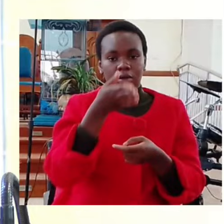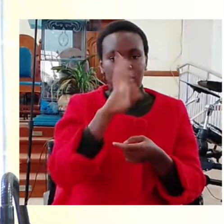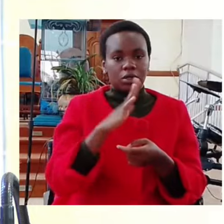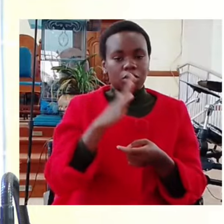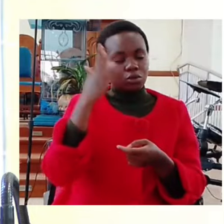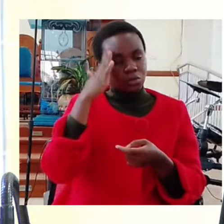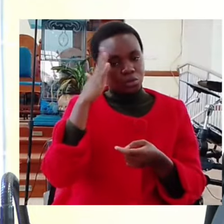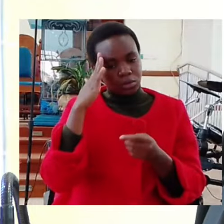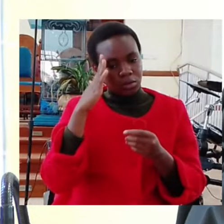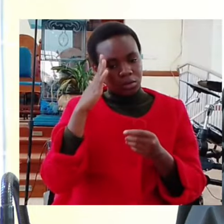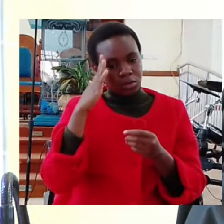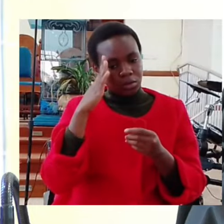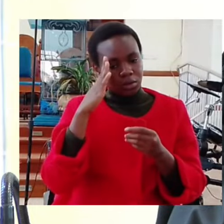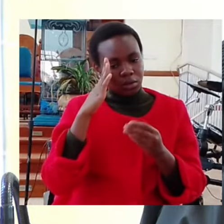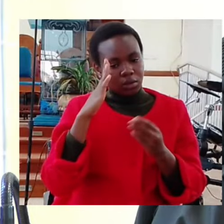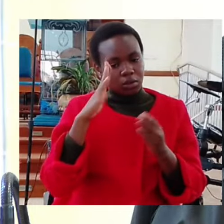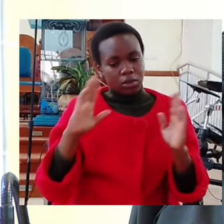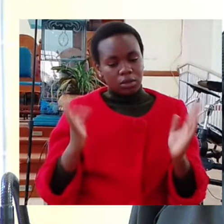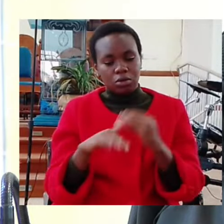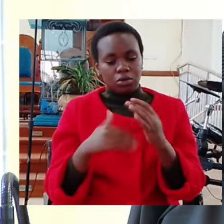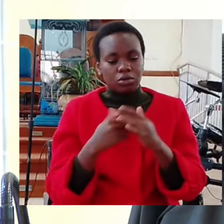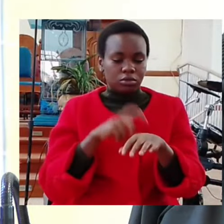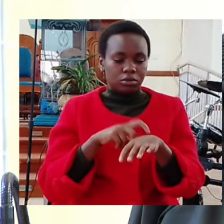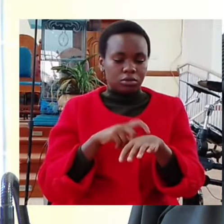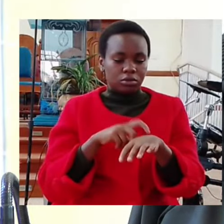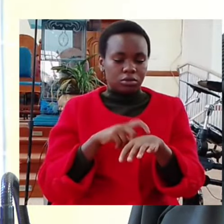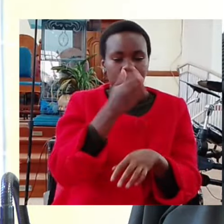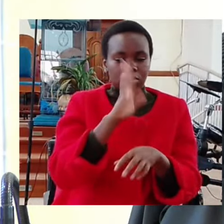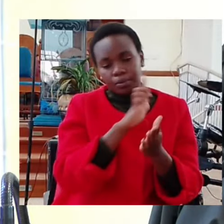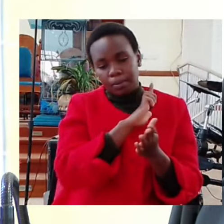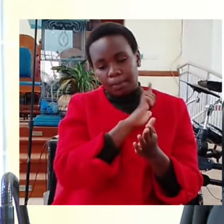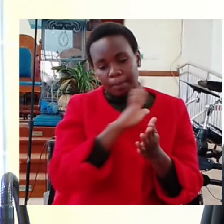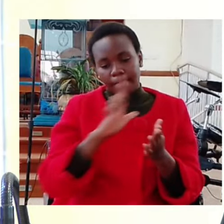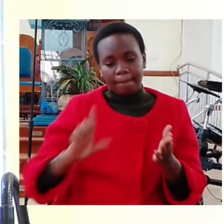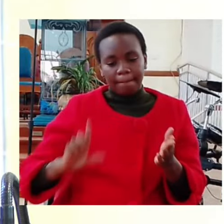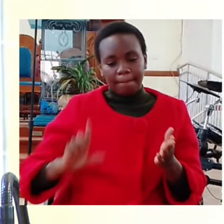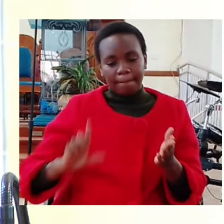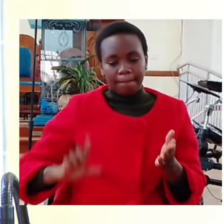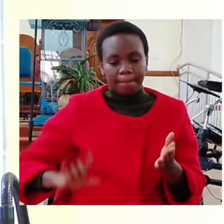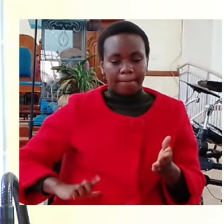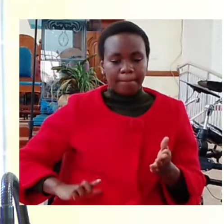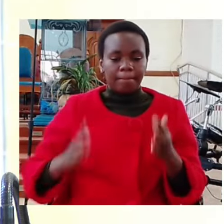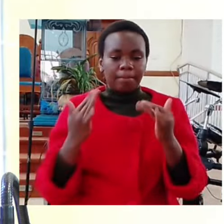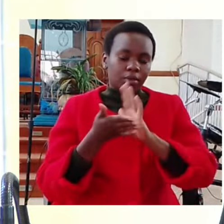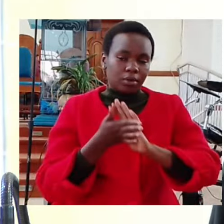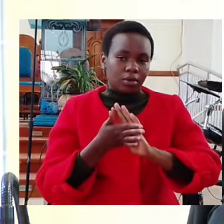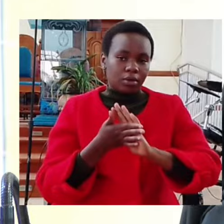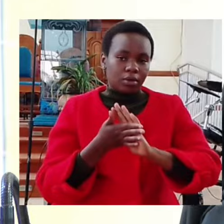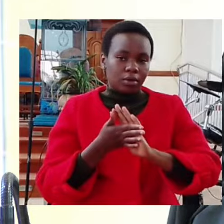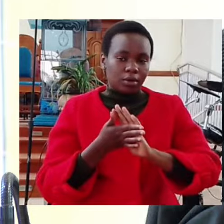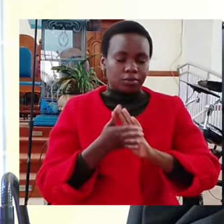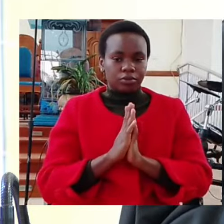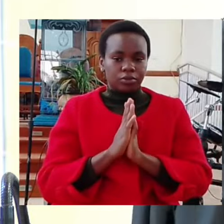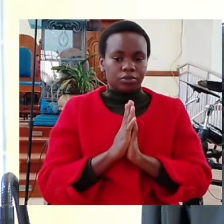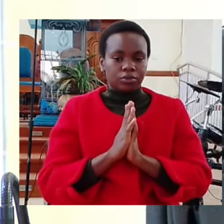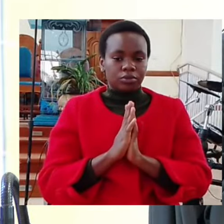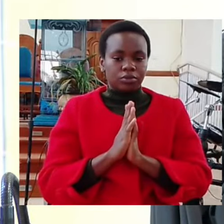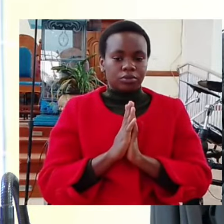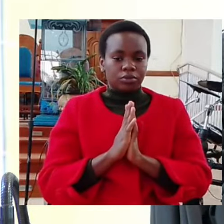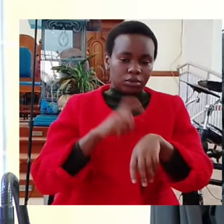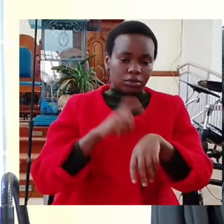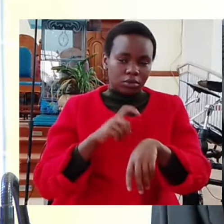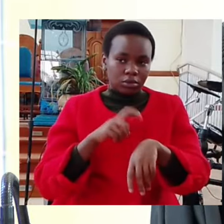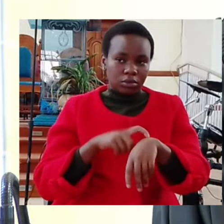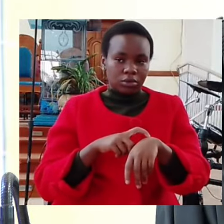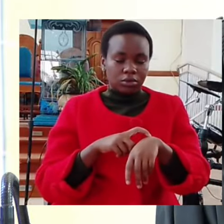become an encourager. Mwathani arogocho. Rekei tutuike andu akuhoyanagira. Na rimwe no wega kuhoera andu